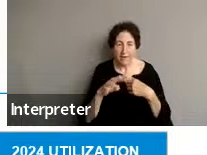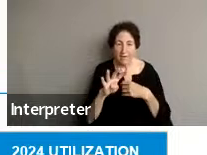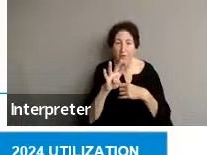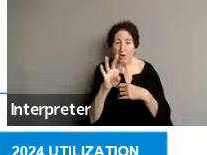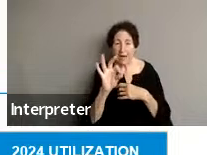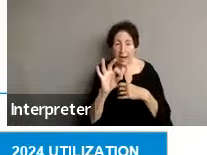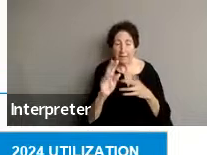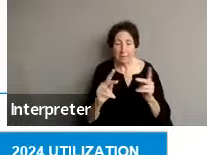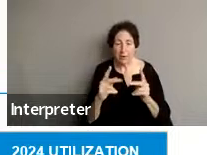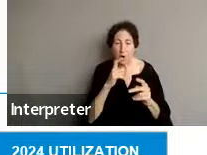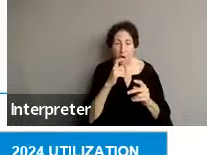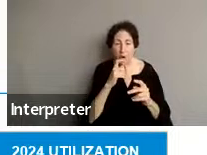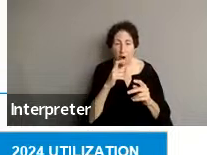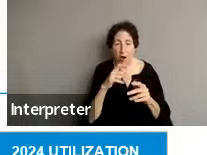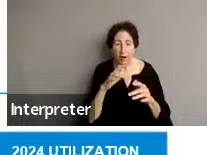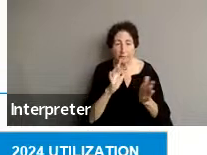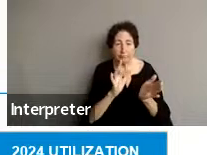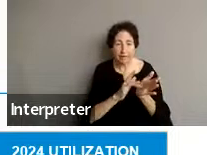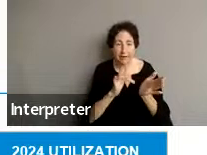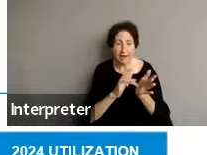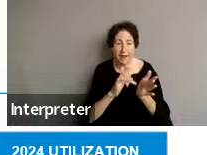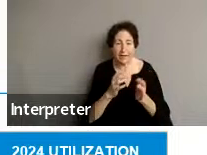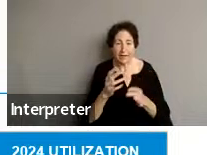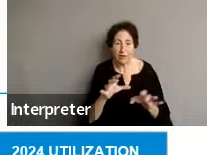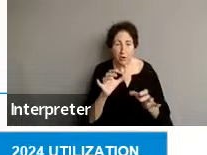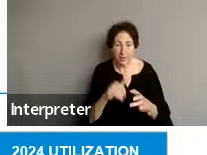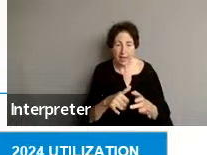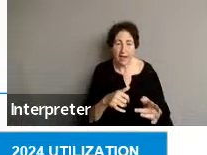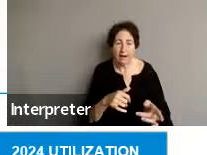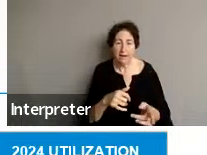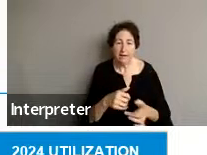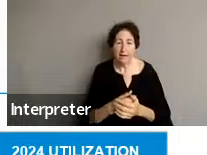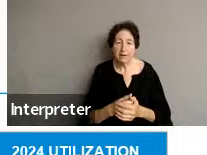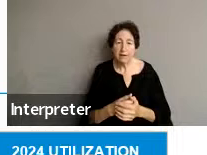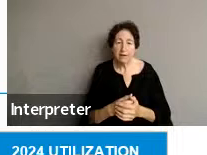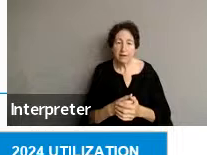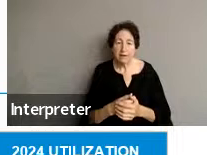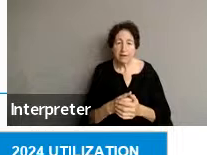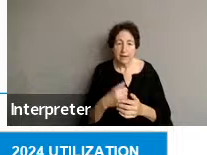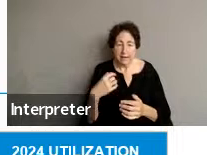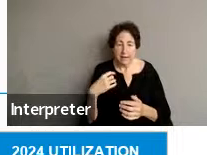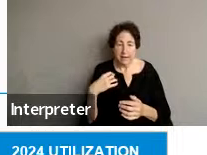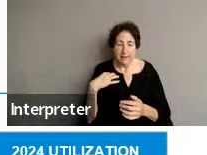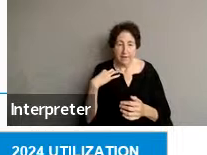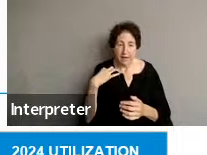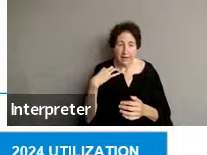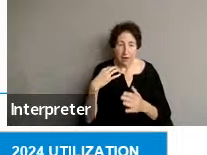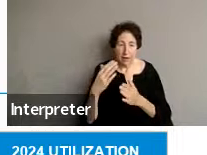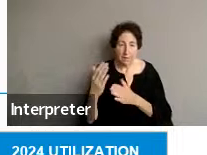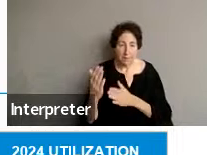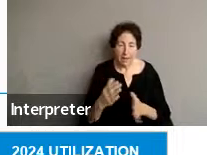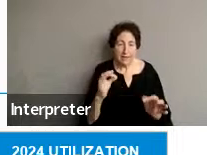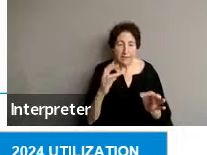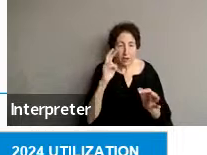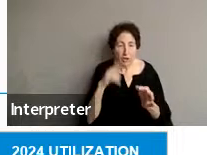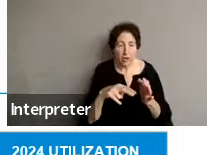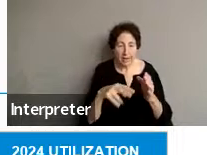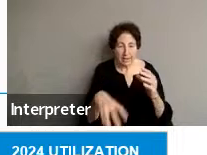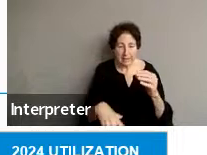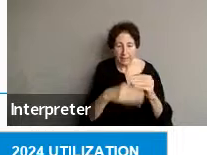that are accessing adult orthodontics. And the voluntary plans, if you look at the supplemental health